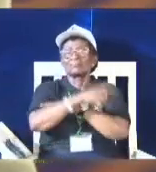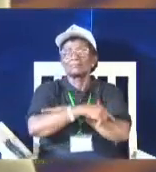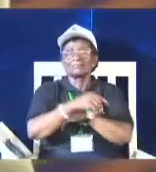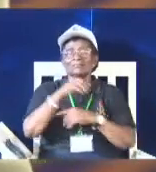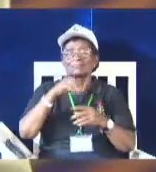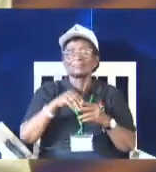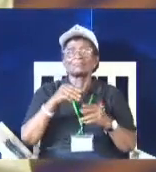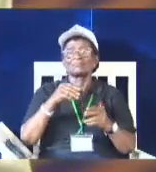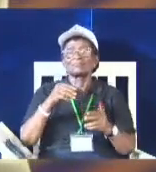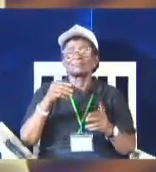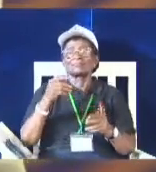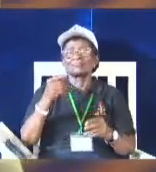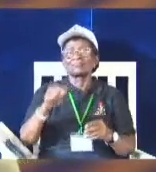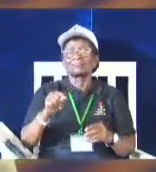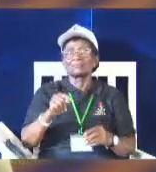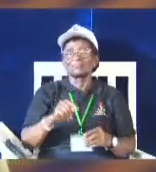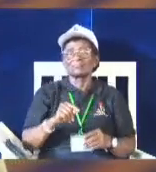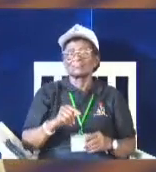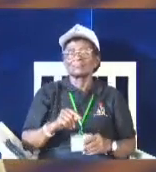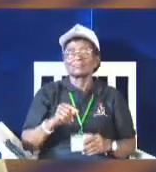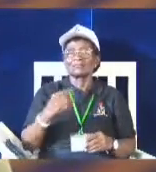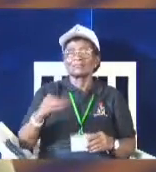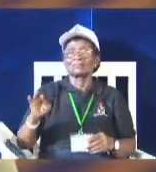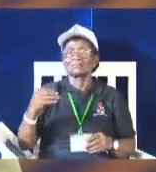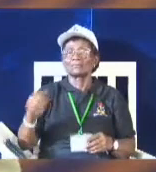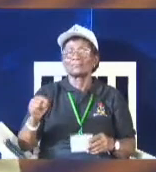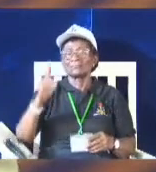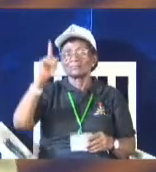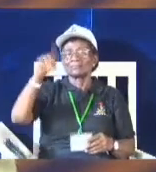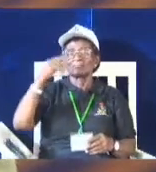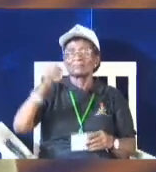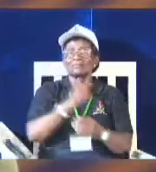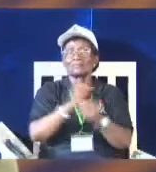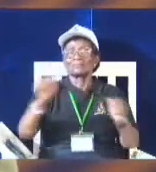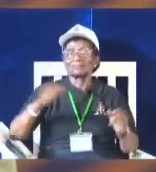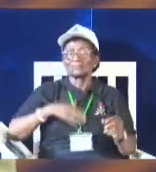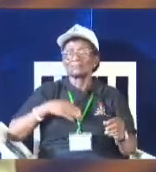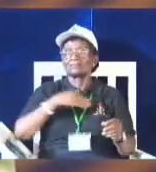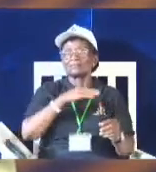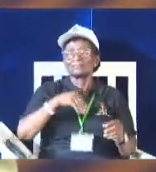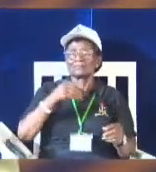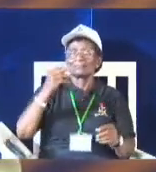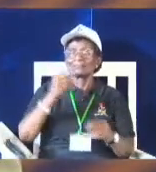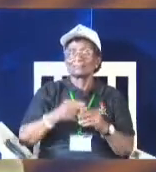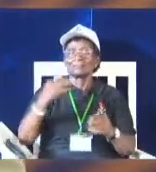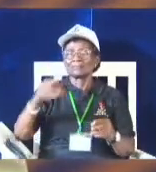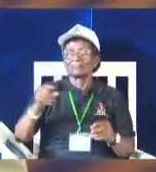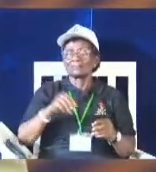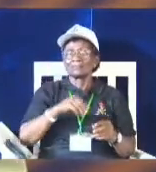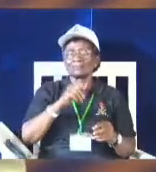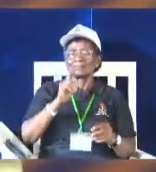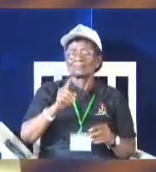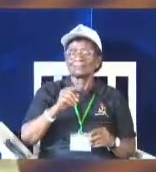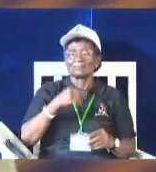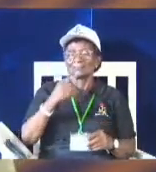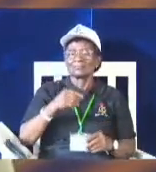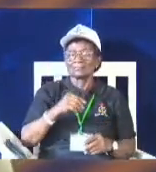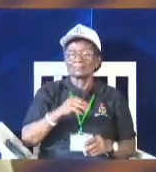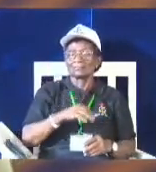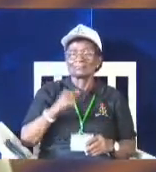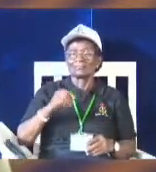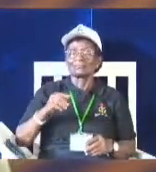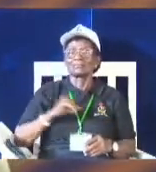in the name of the one who saved my soul, in the name of the one who called me, I